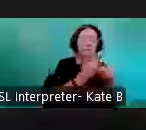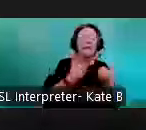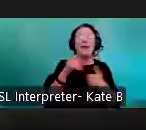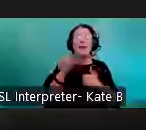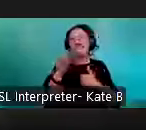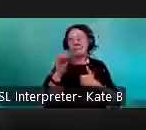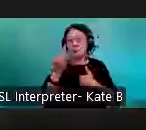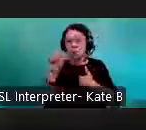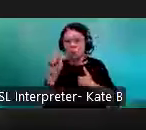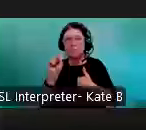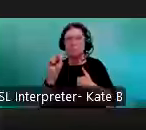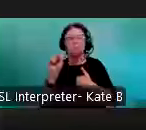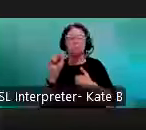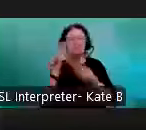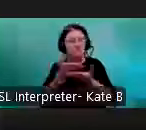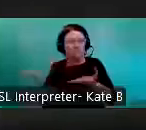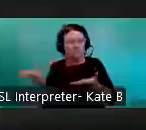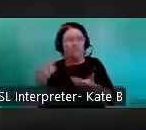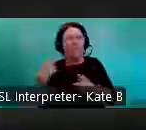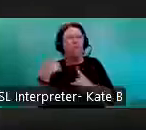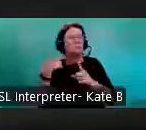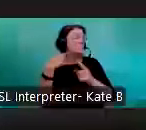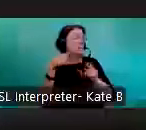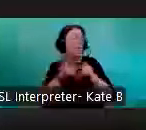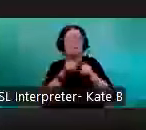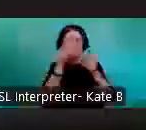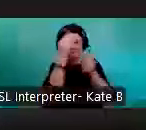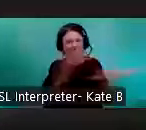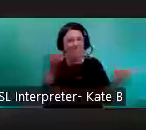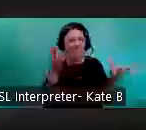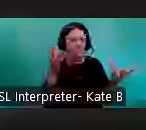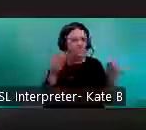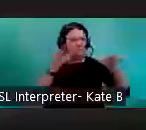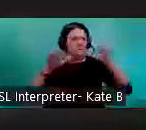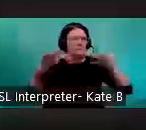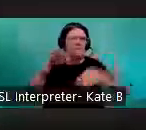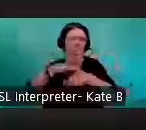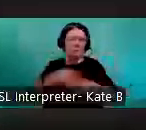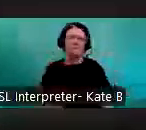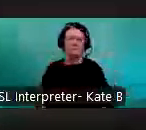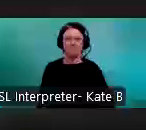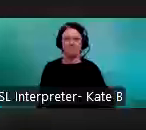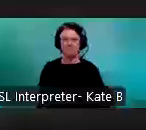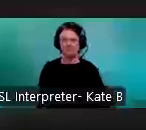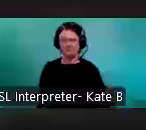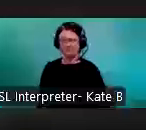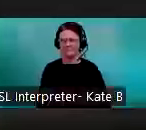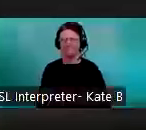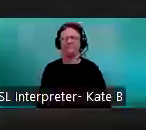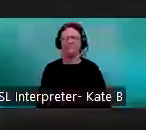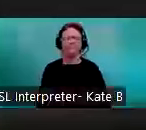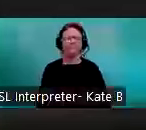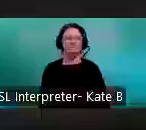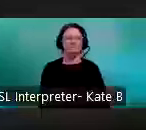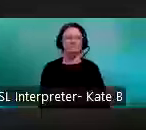and you'll be able to make a big impact on encouraging other people in your community to get out and vote as well. Next slide, please.